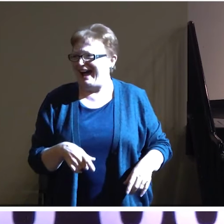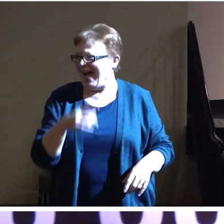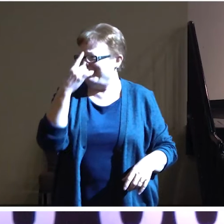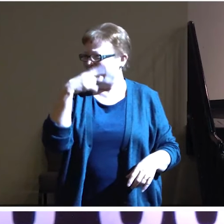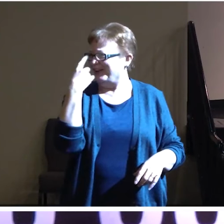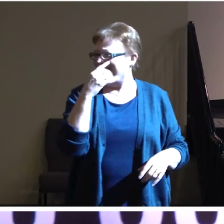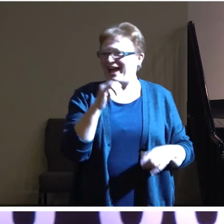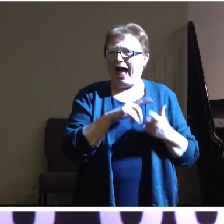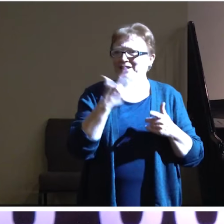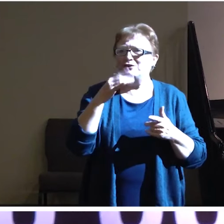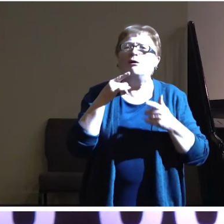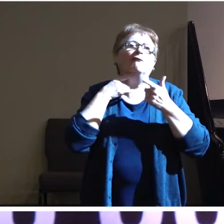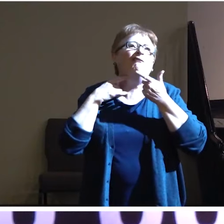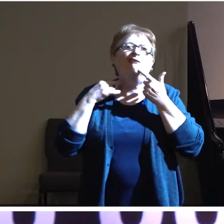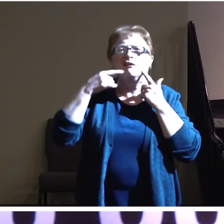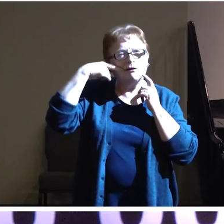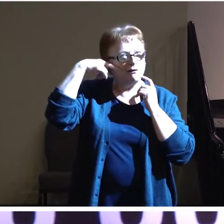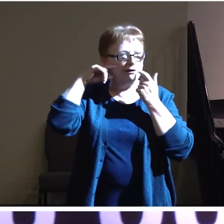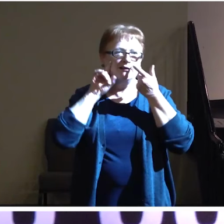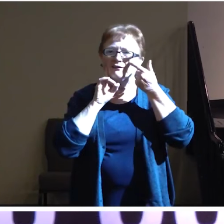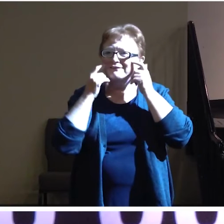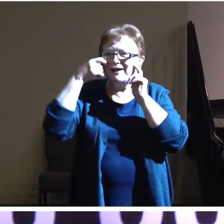I didn't know I had that many lines on my face.